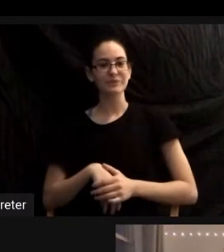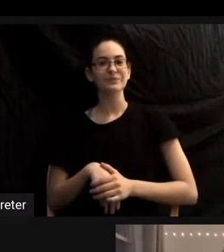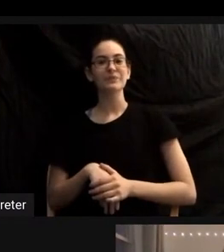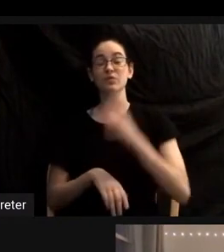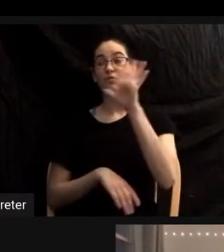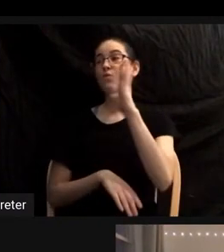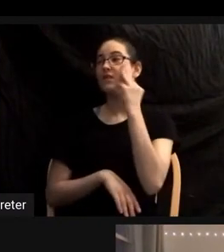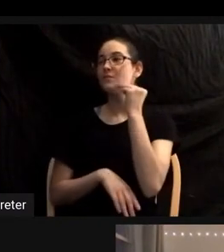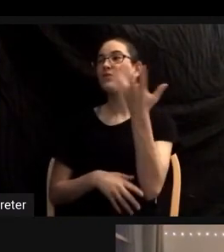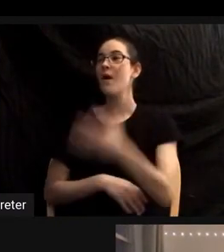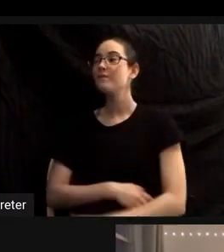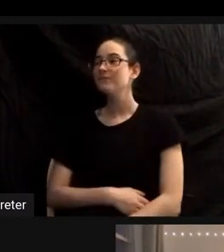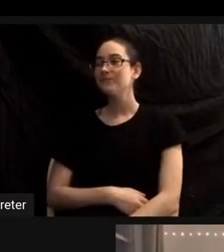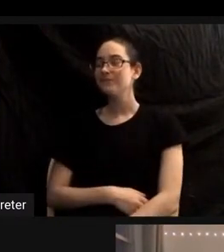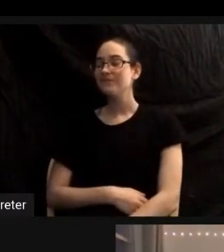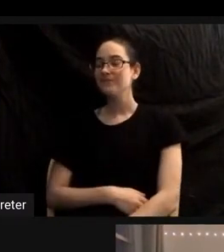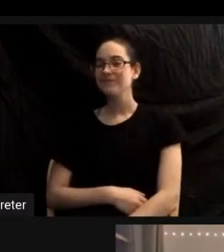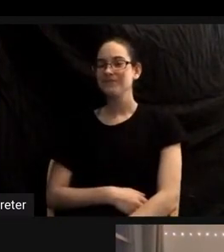Boo?